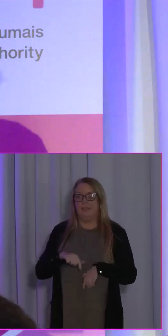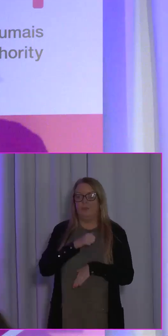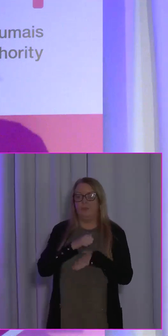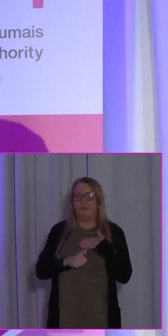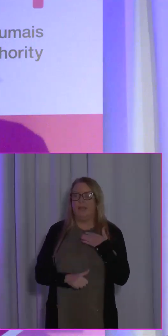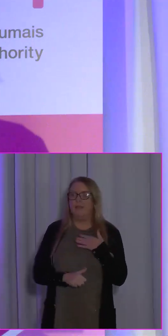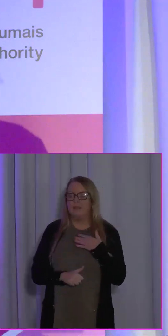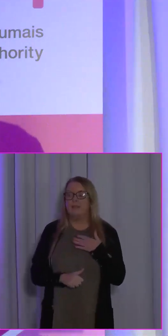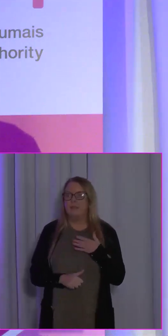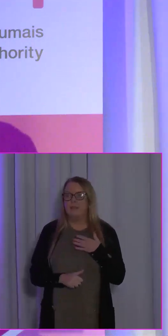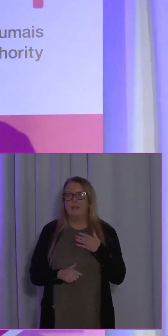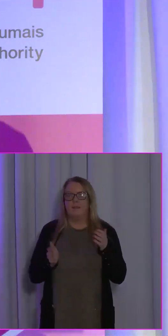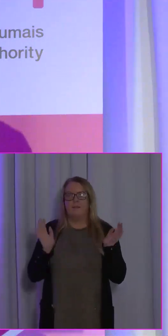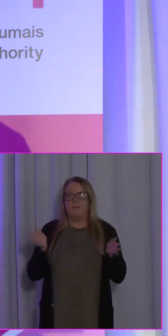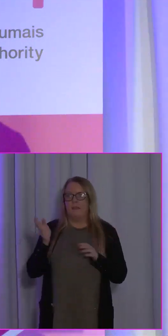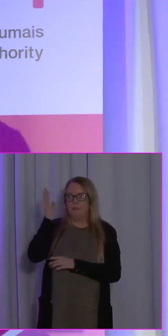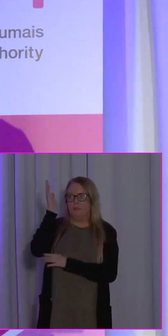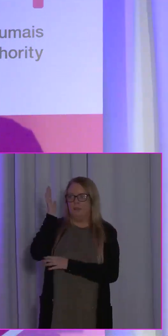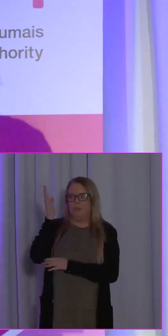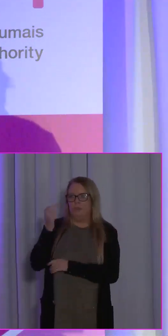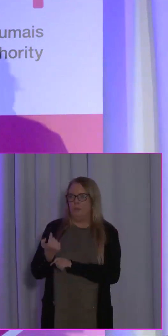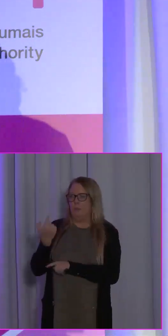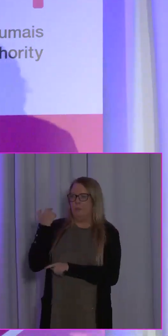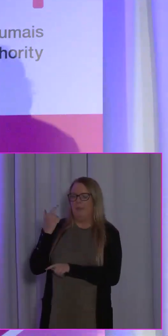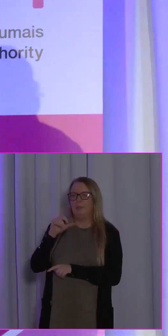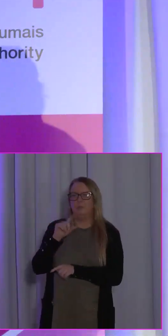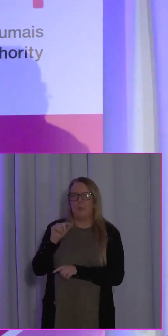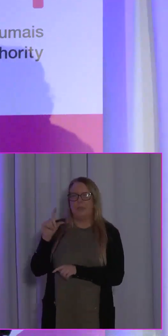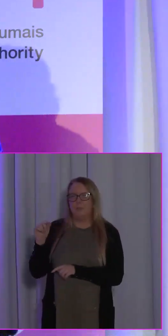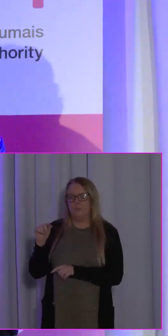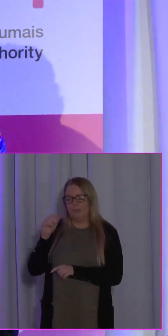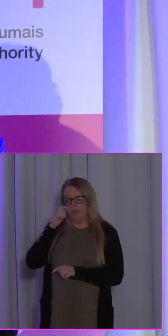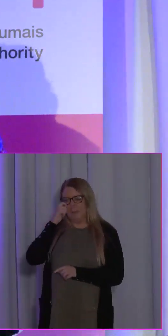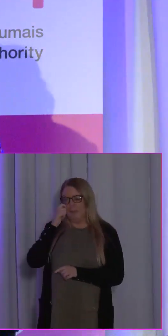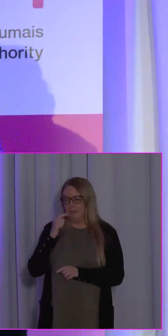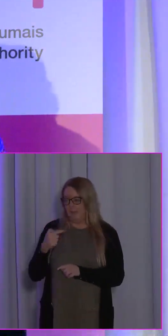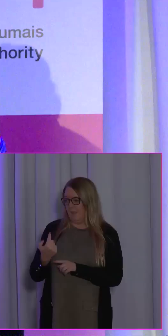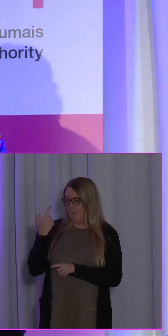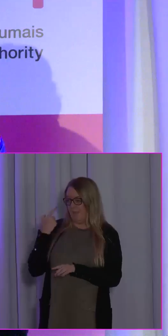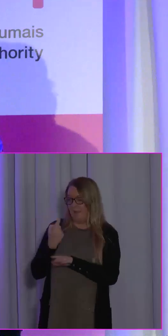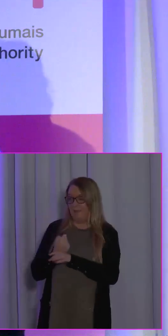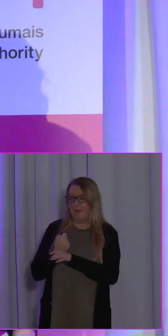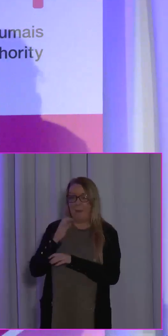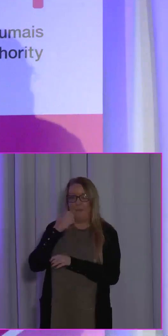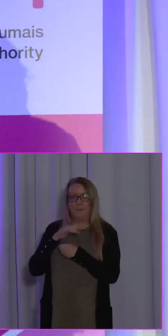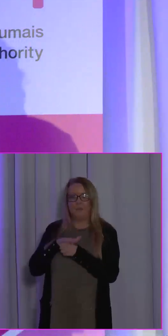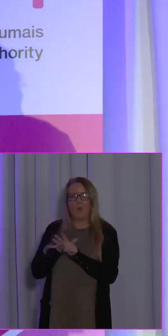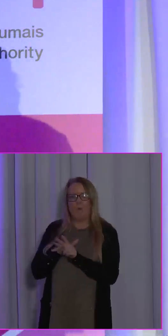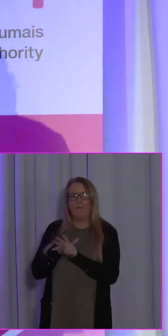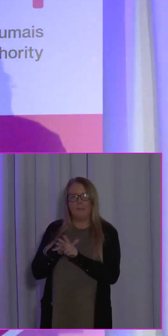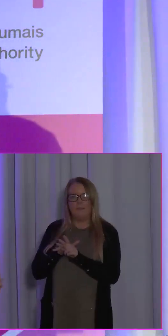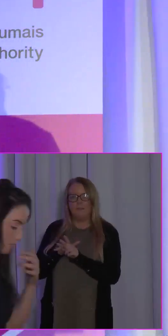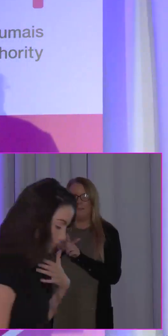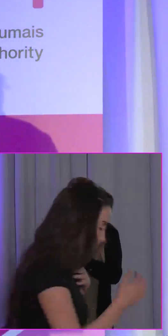I last spoke at this conference in 2020, which was fully online due to the COVID